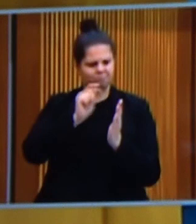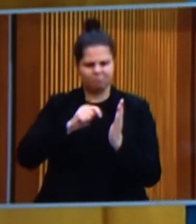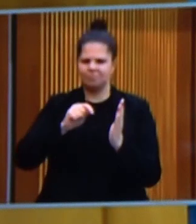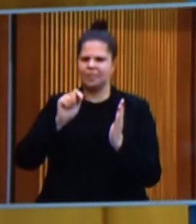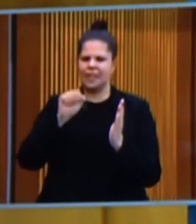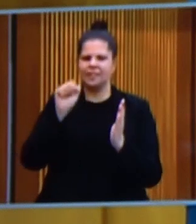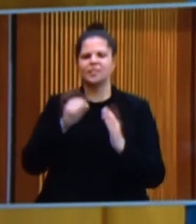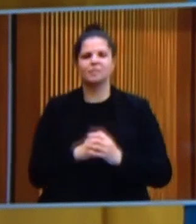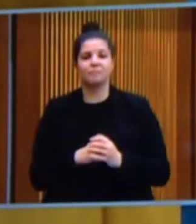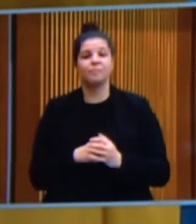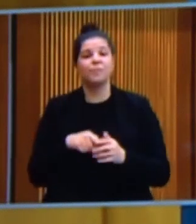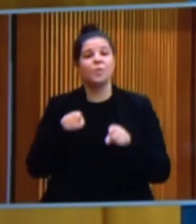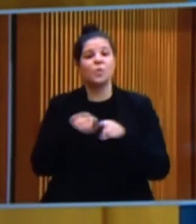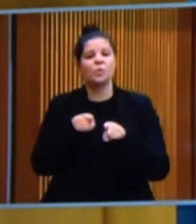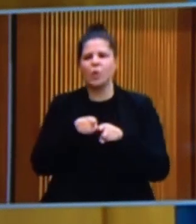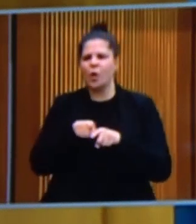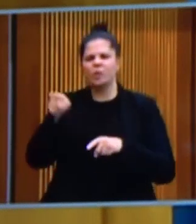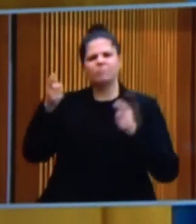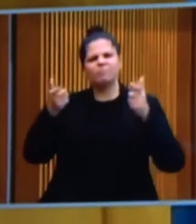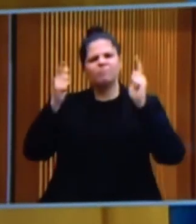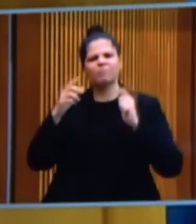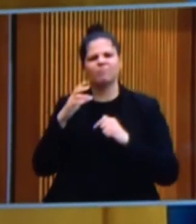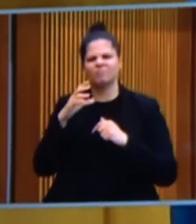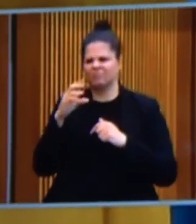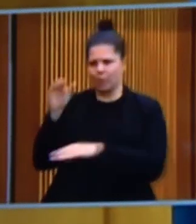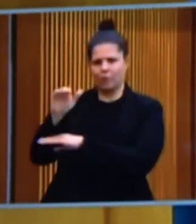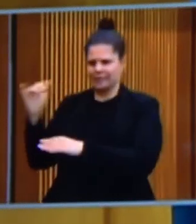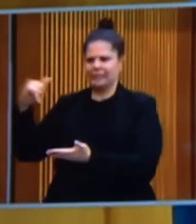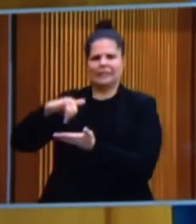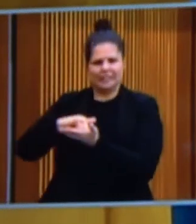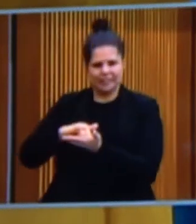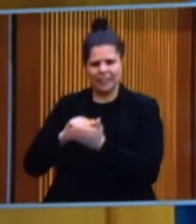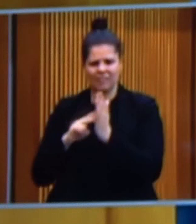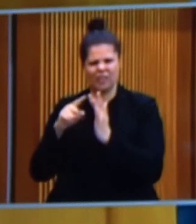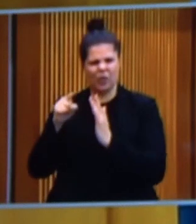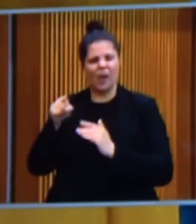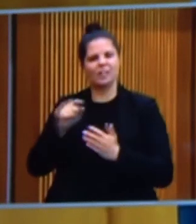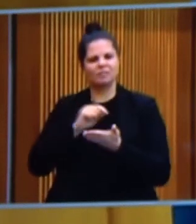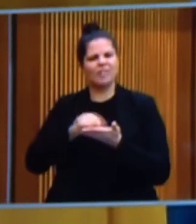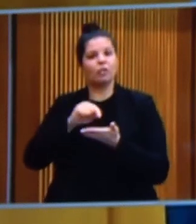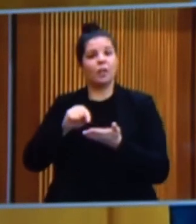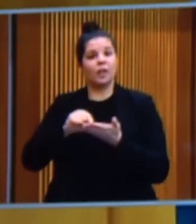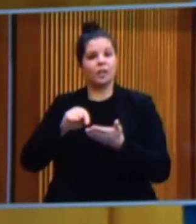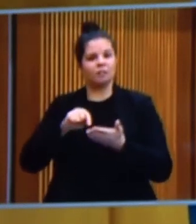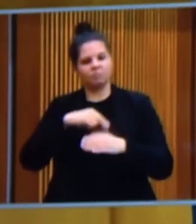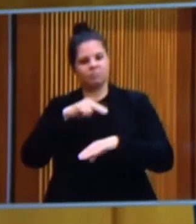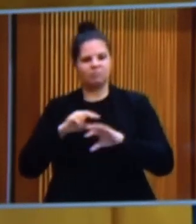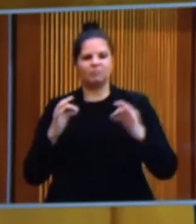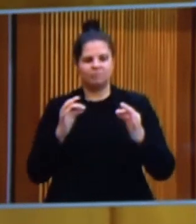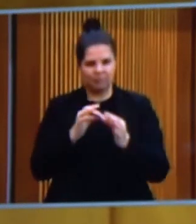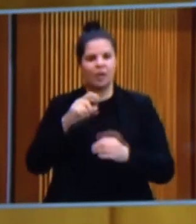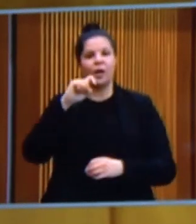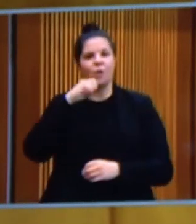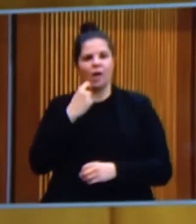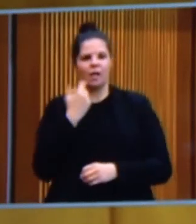She recently returned from overseas, and as Secretary of the National Federation, she'll be speaking from home